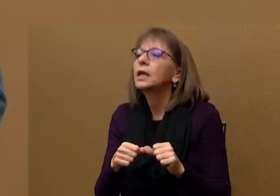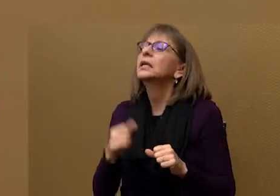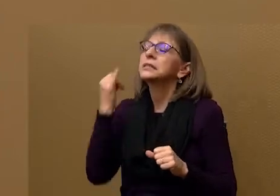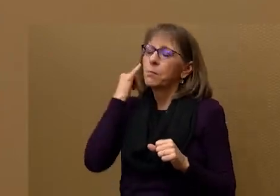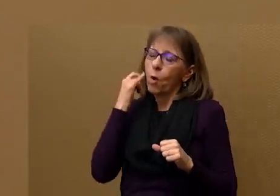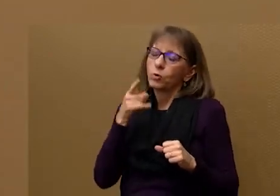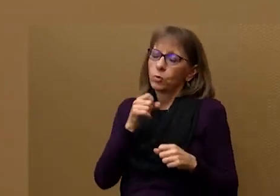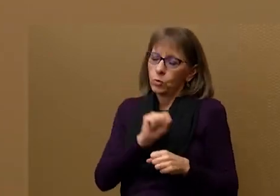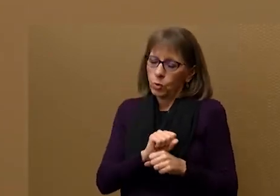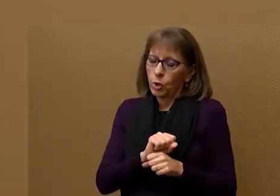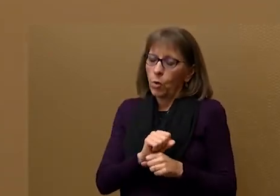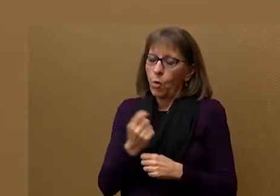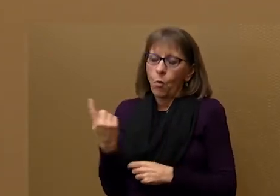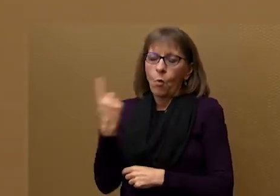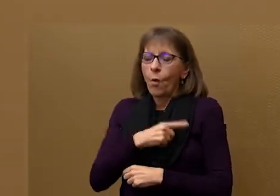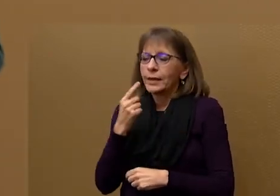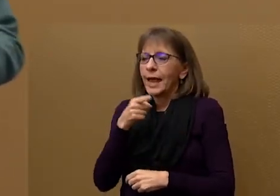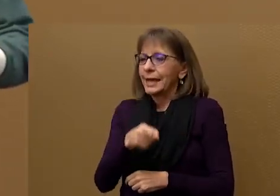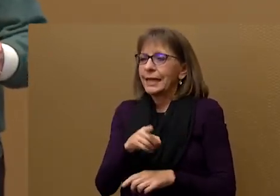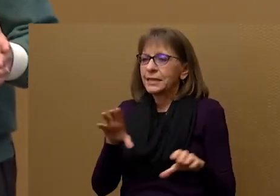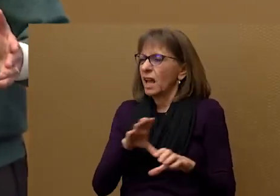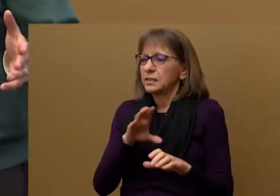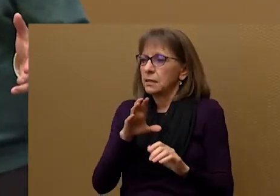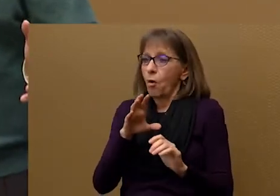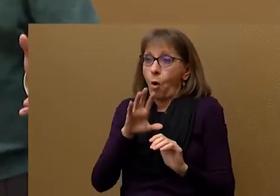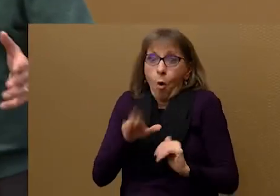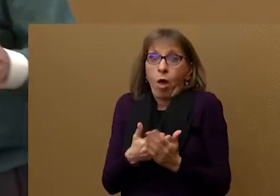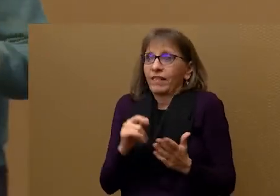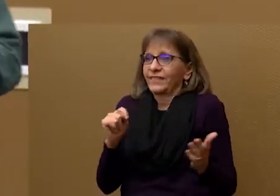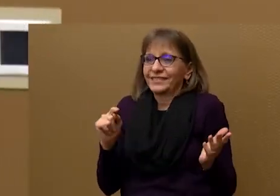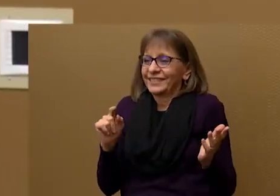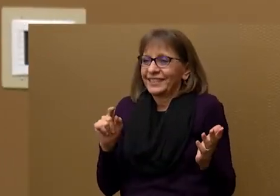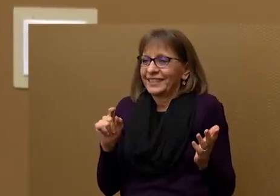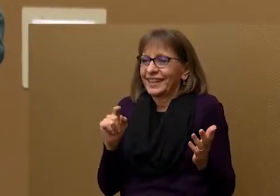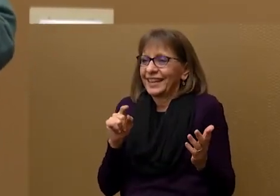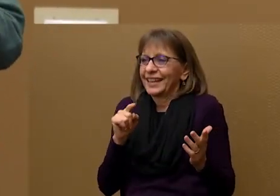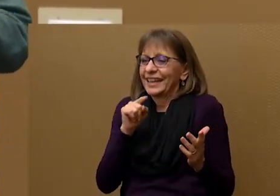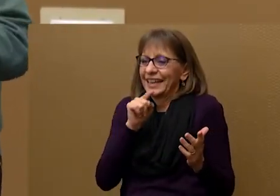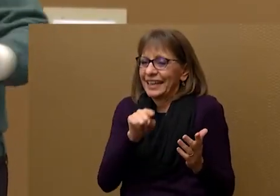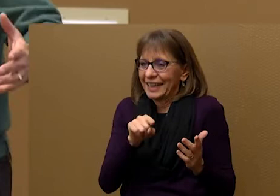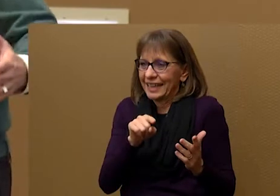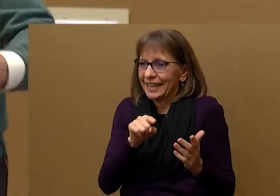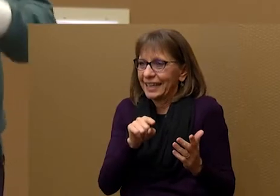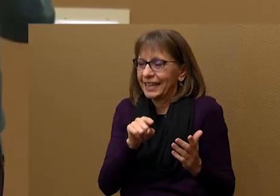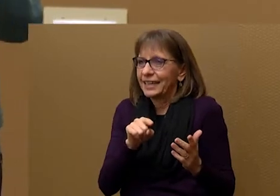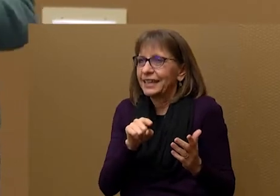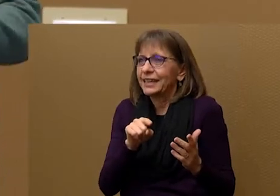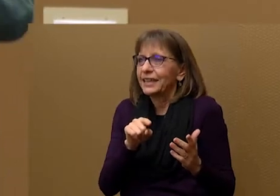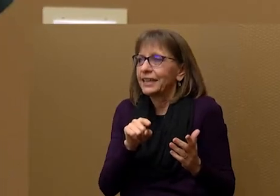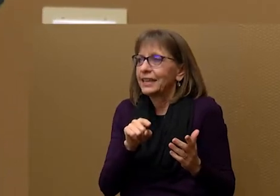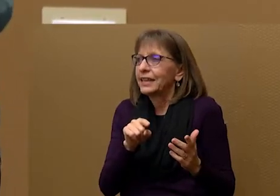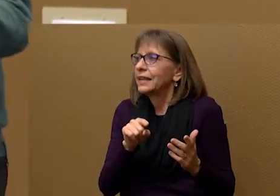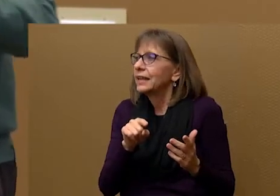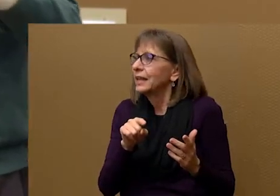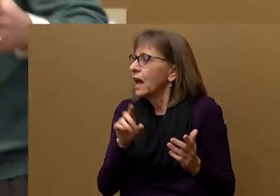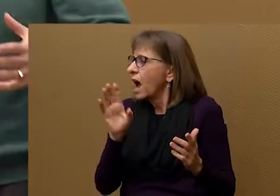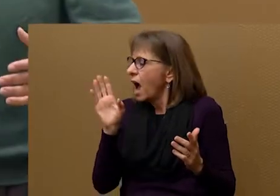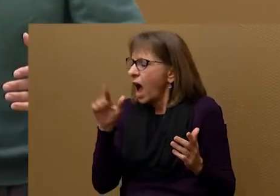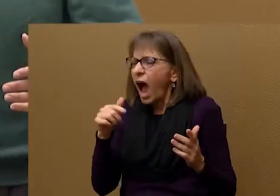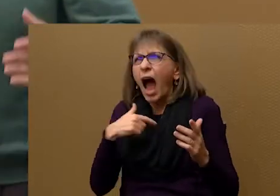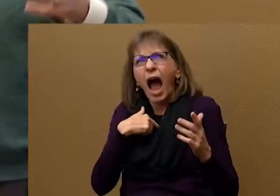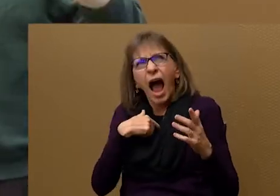with Liam. Let's suppose one day he does it all. He gets something and he articulates it. I got the ball out and I